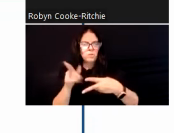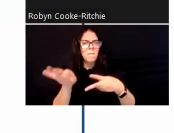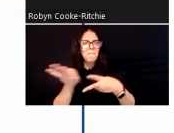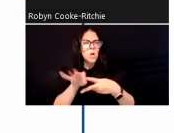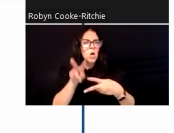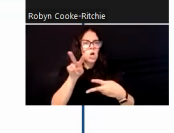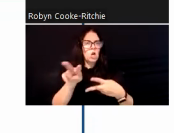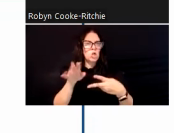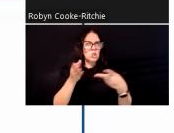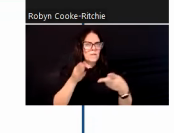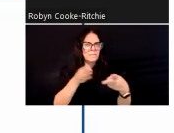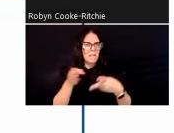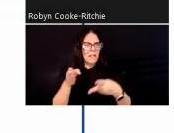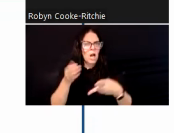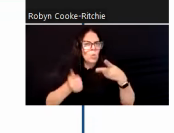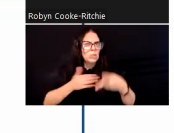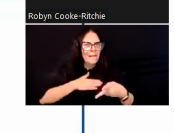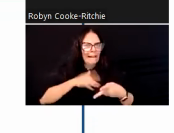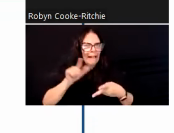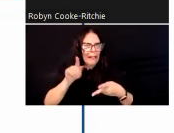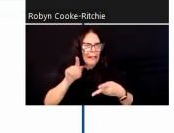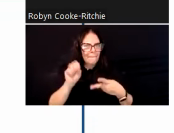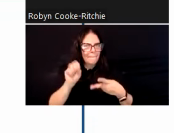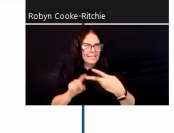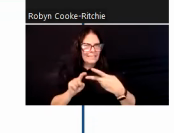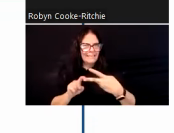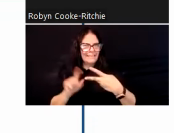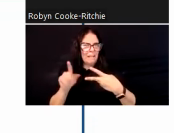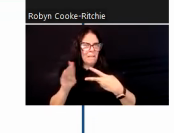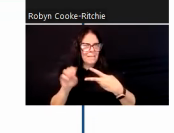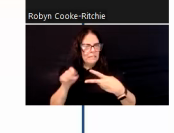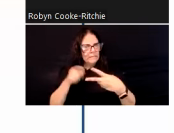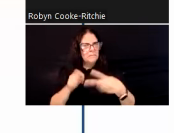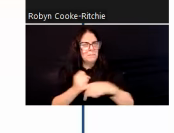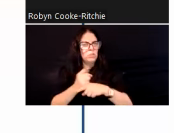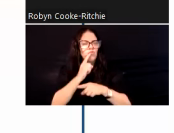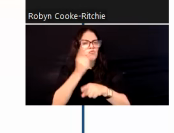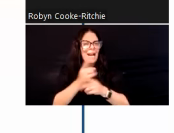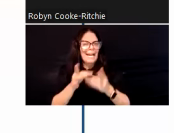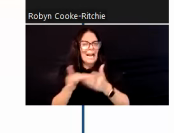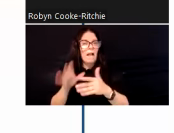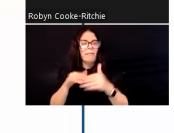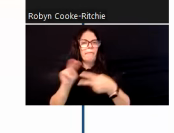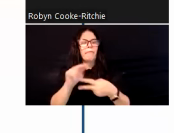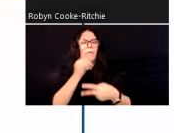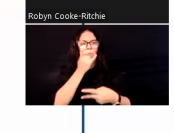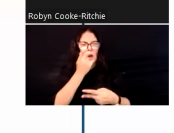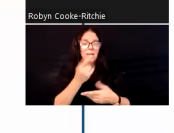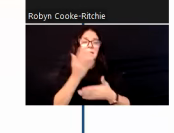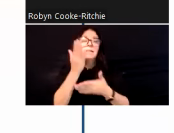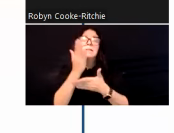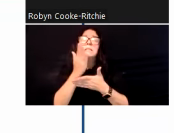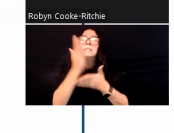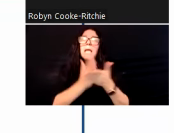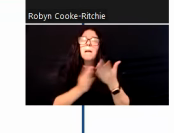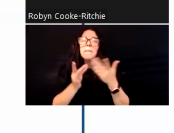at a guide that you're looking for the LBS specific one. There's a few guides that are generic no matter